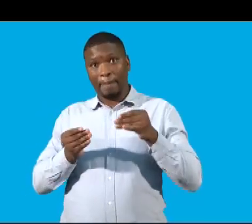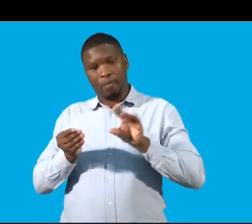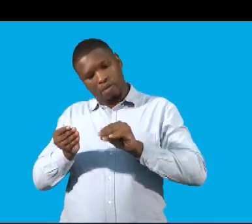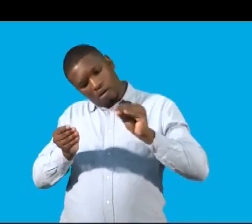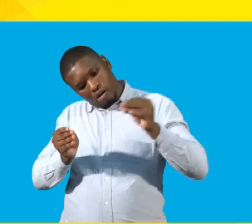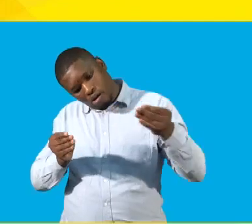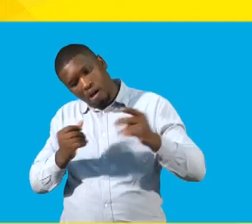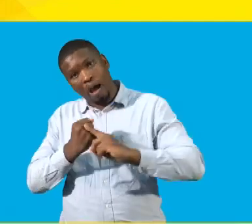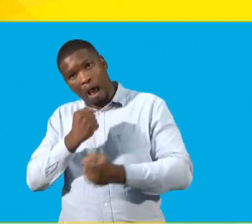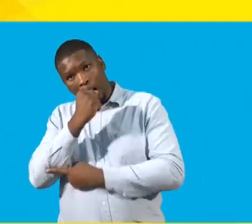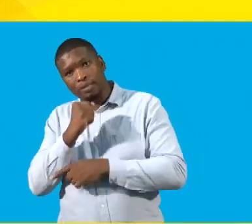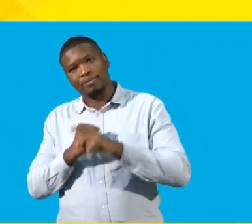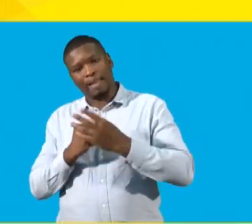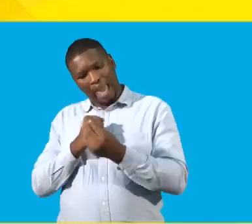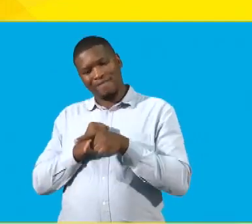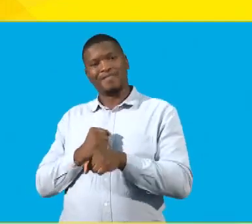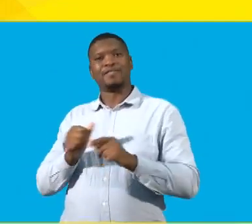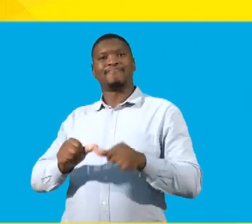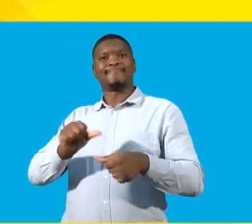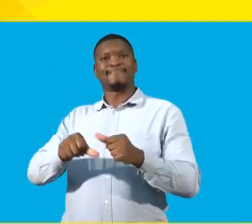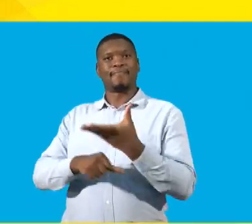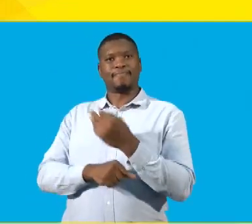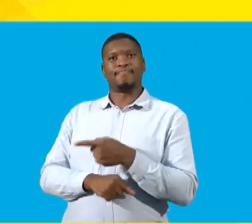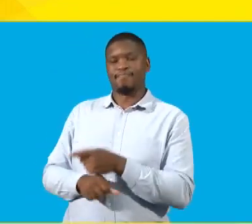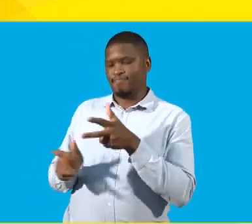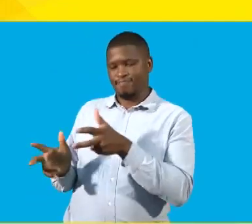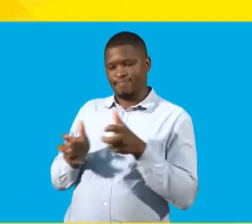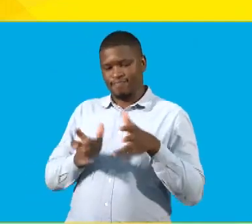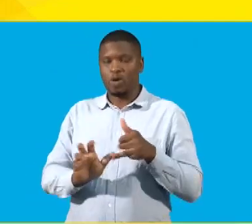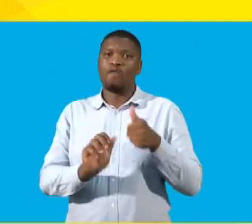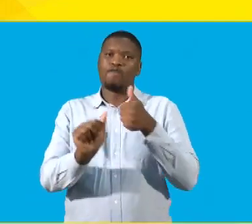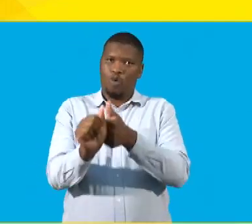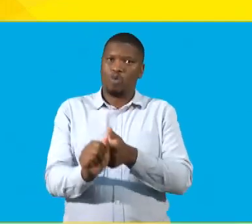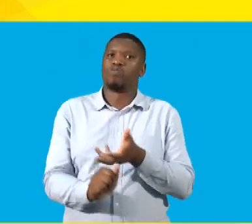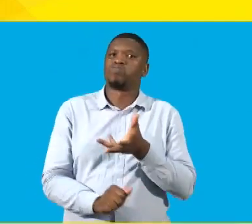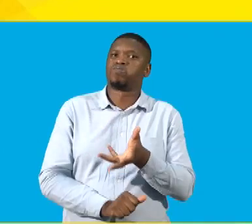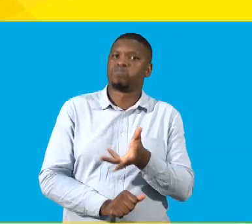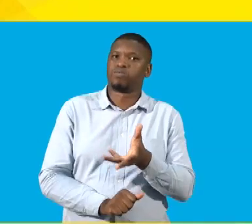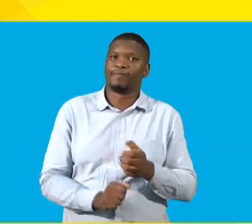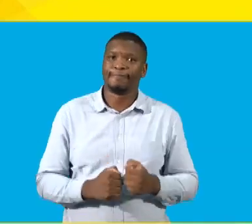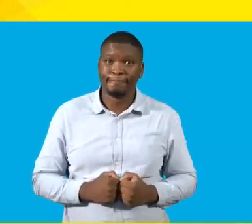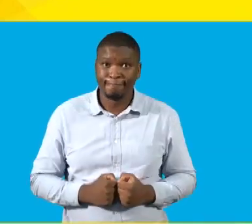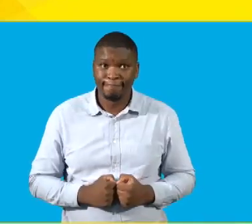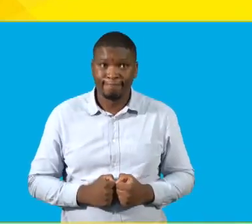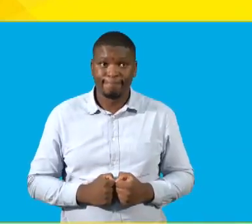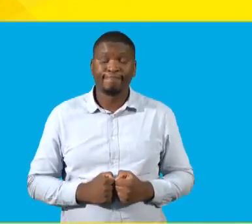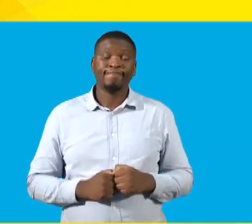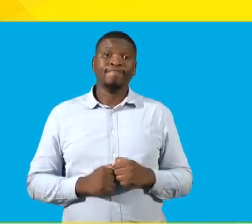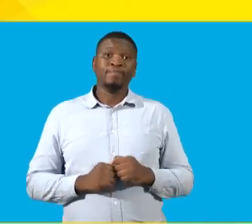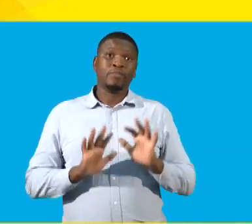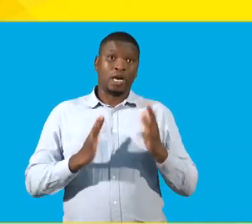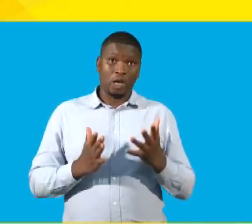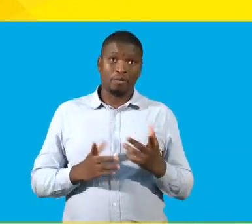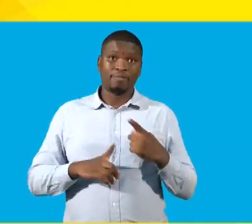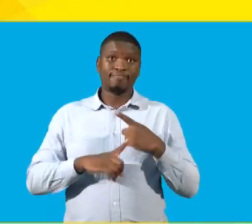exam paper. There is a formula sheet there. Use that formula that has been provided for us. So that is